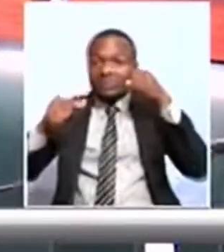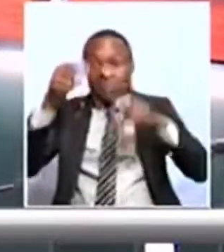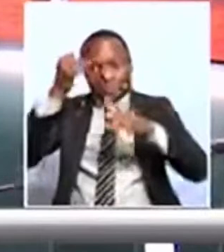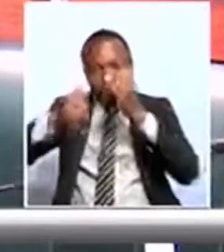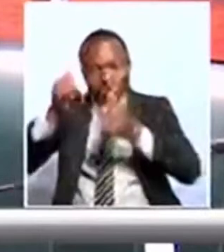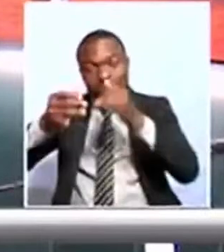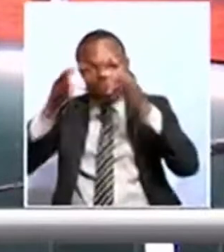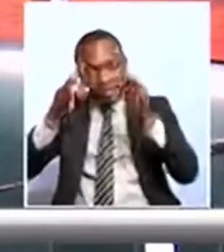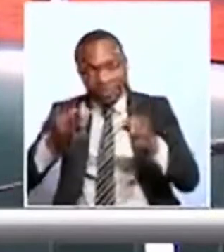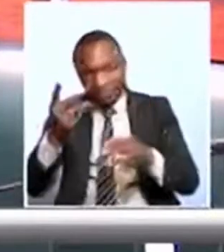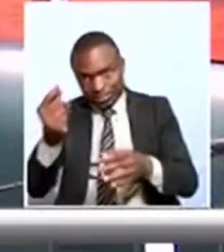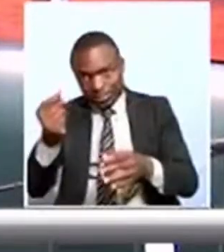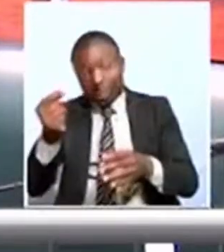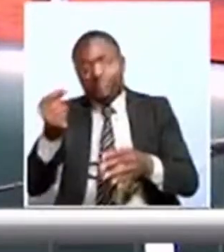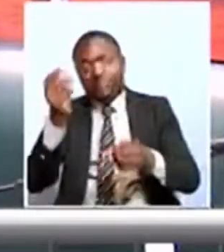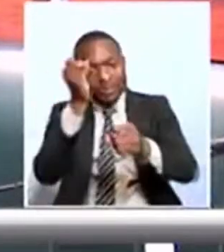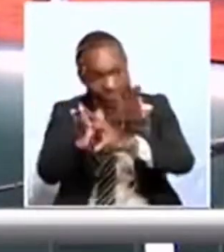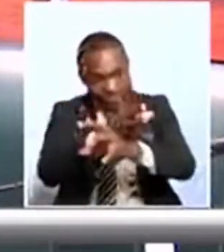are secured.